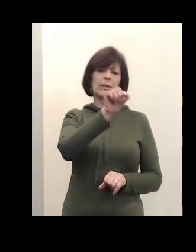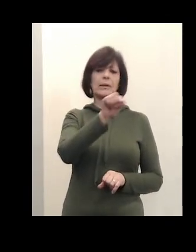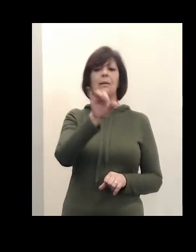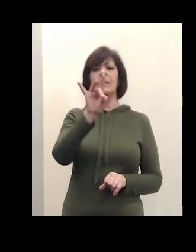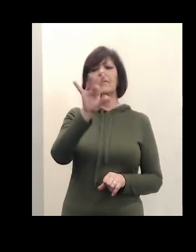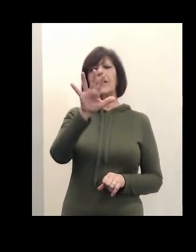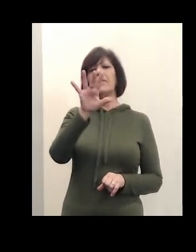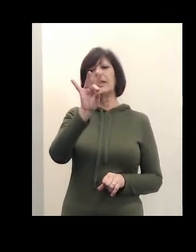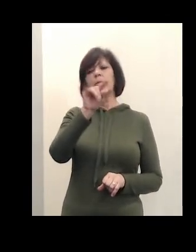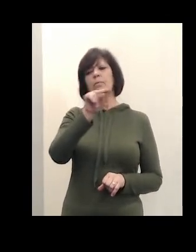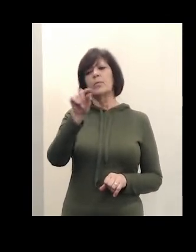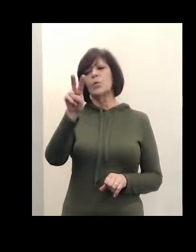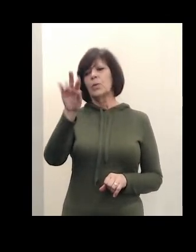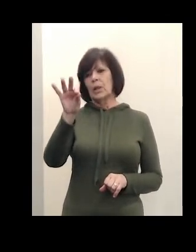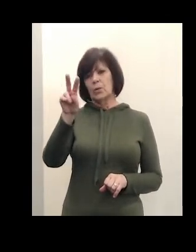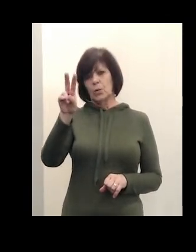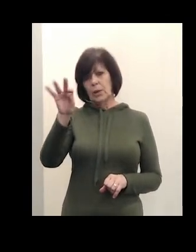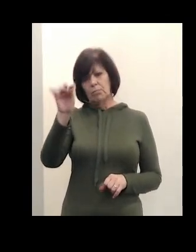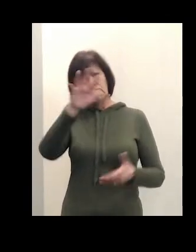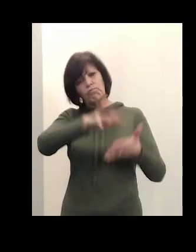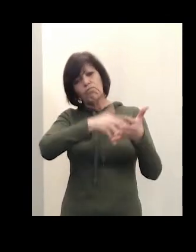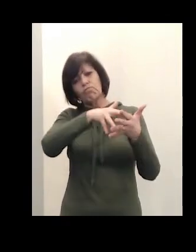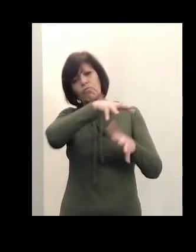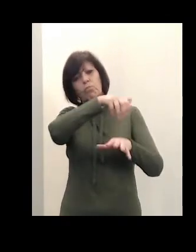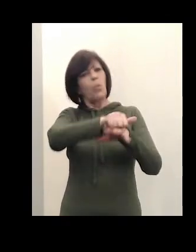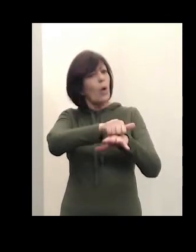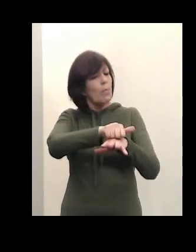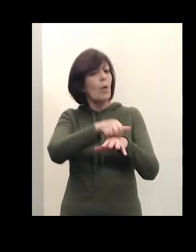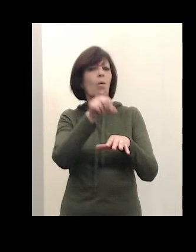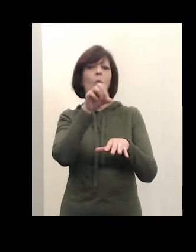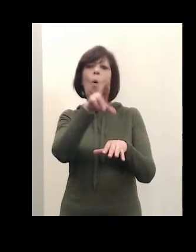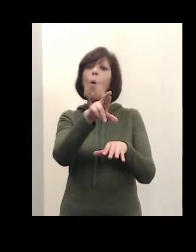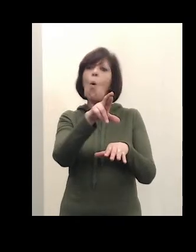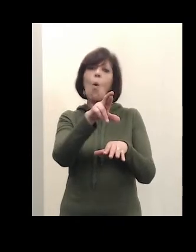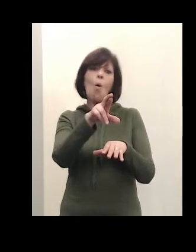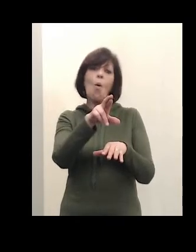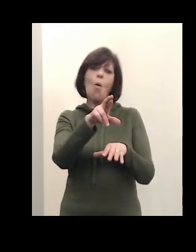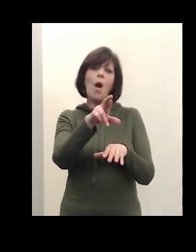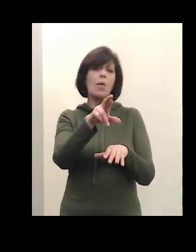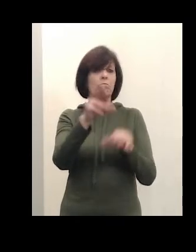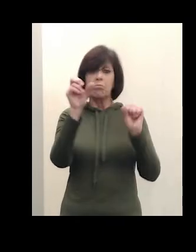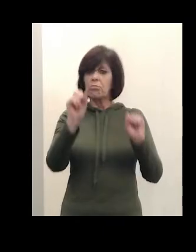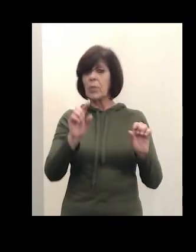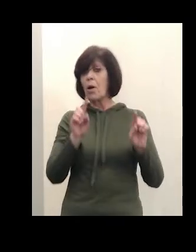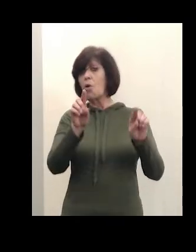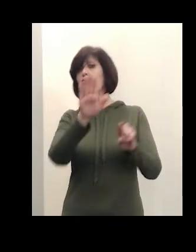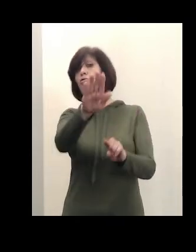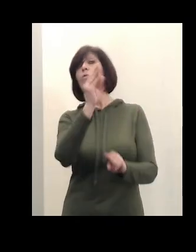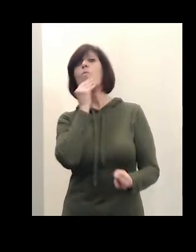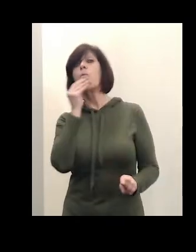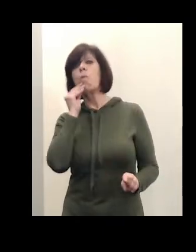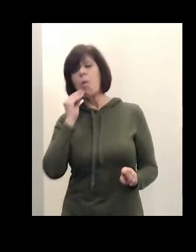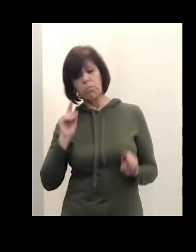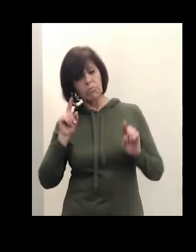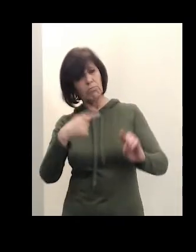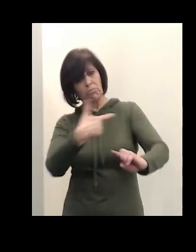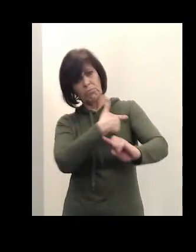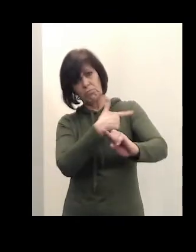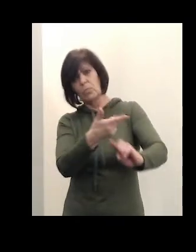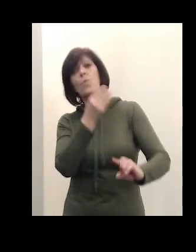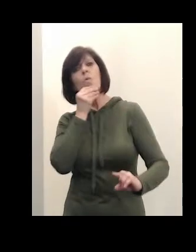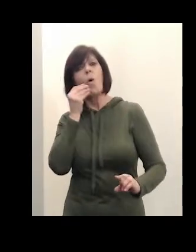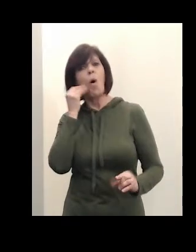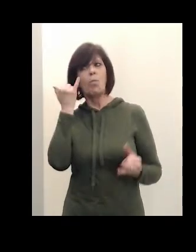716-858-2929, to schedule an appointment somewhere else, or a Vax visit, in which we'll come right to your house and give you the vaccine at your home. If you don't want to be seen